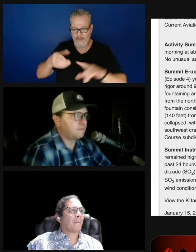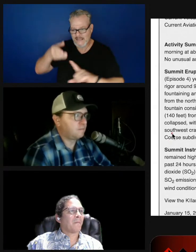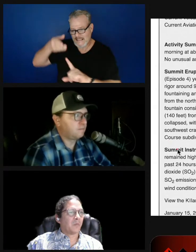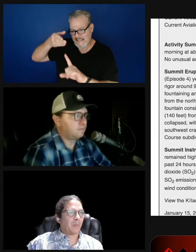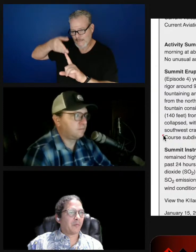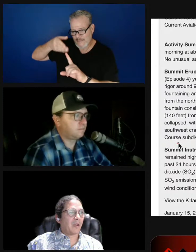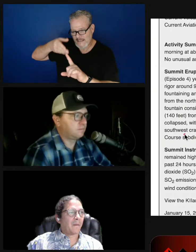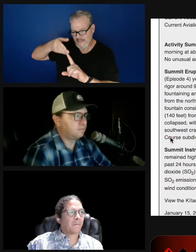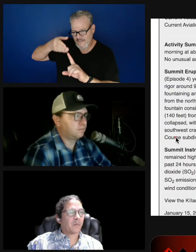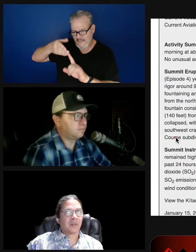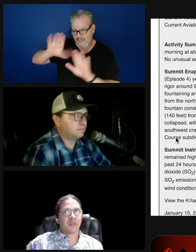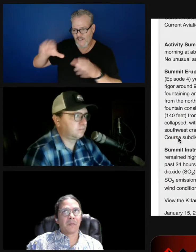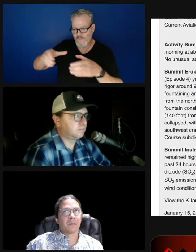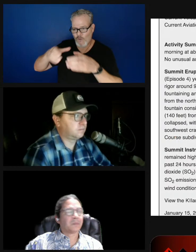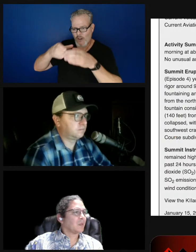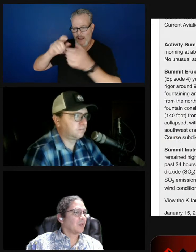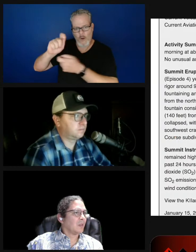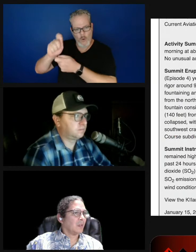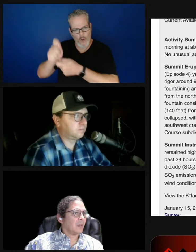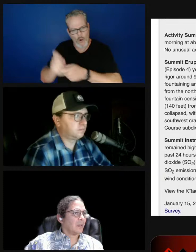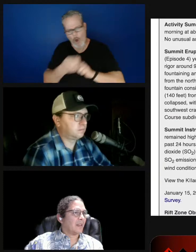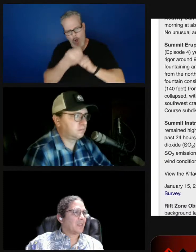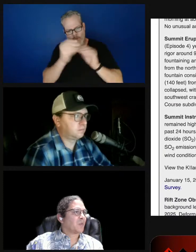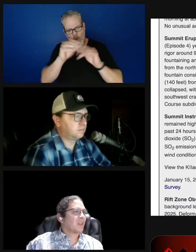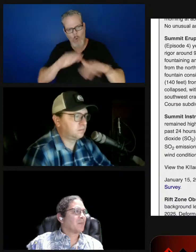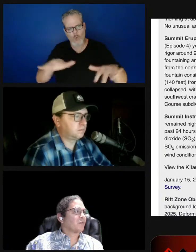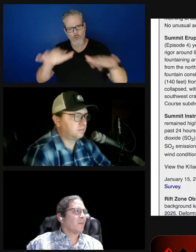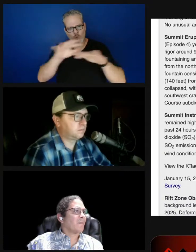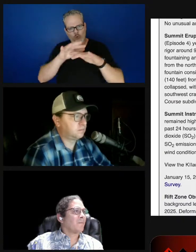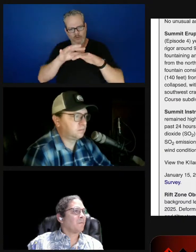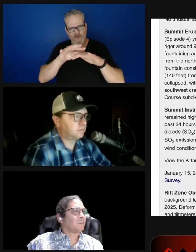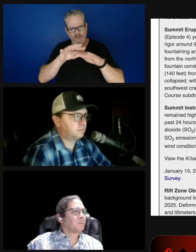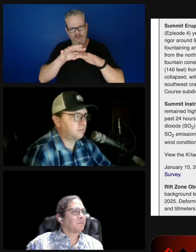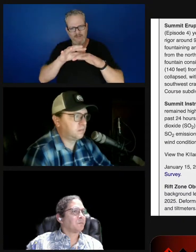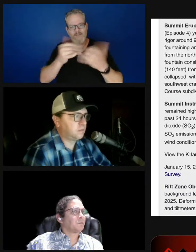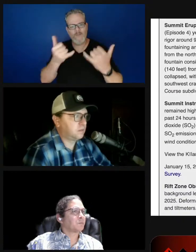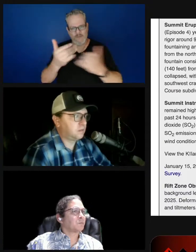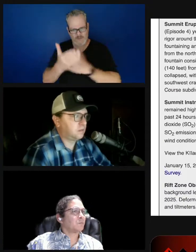morning, up through there, right? So that is where that comes from.